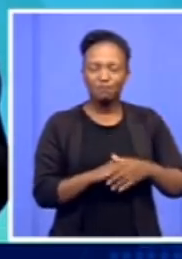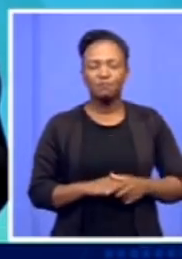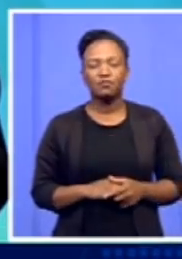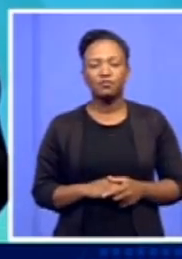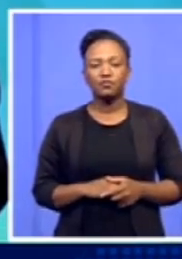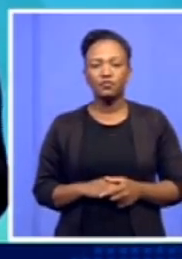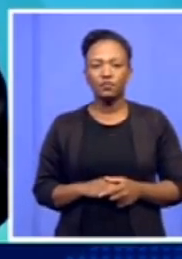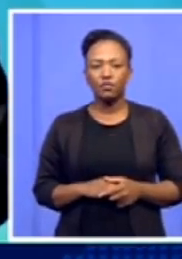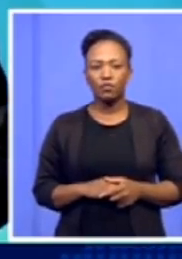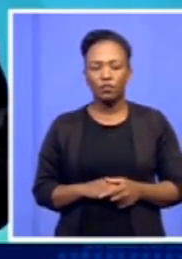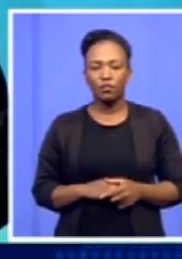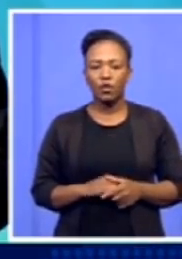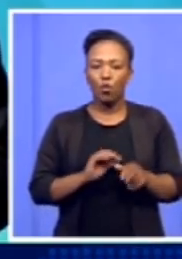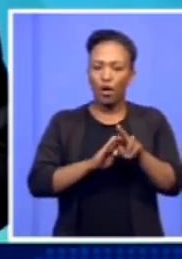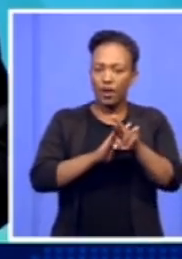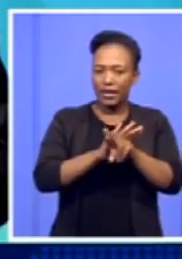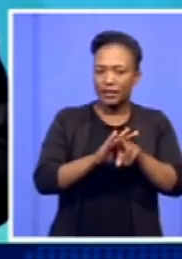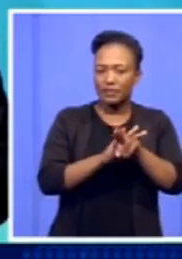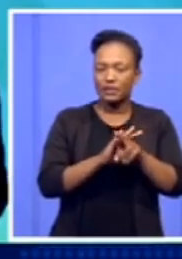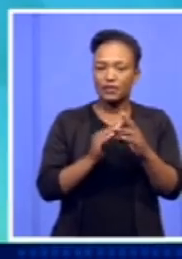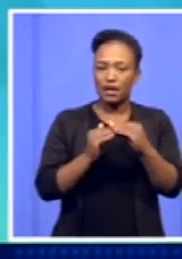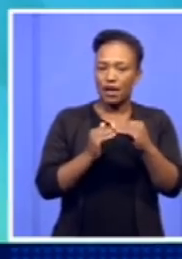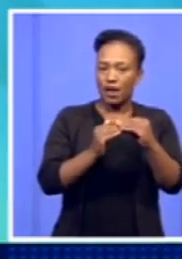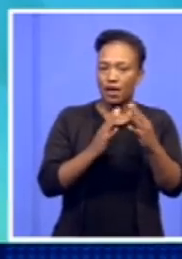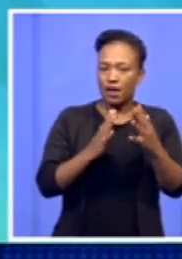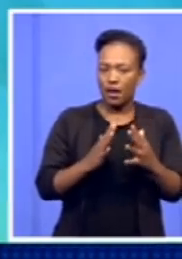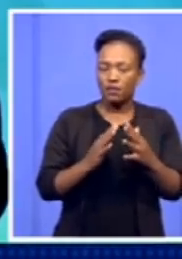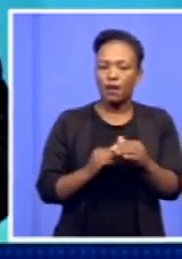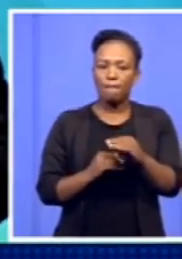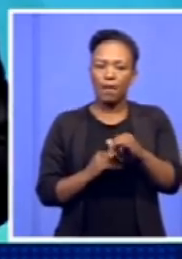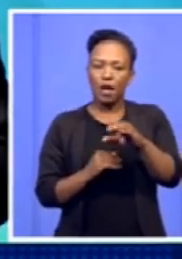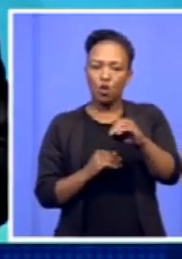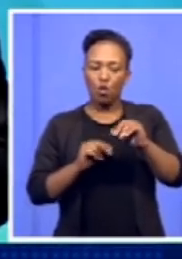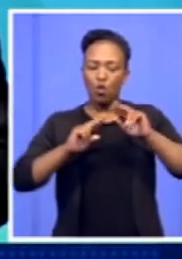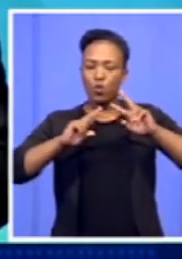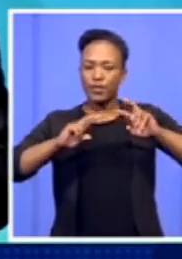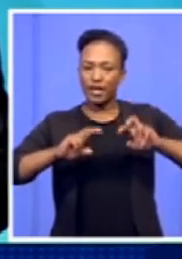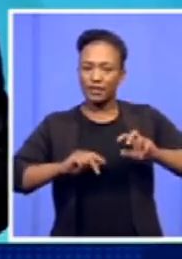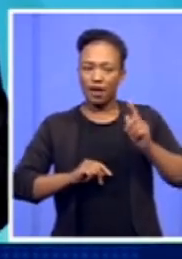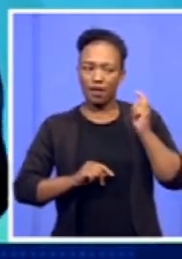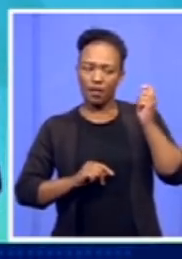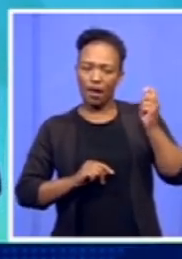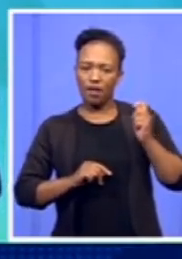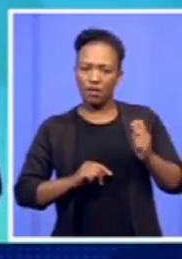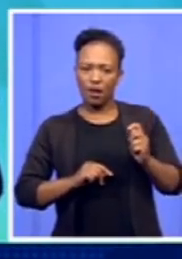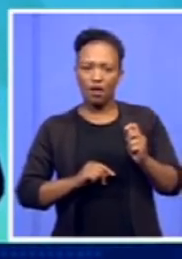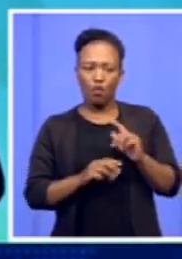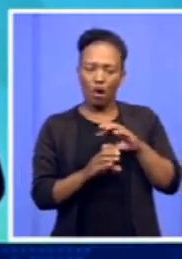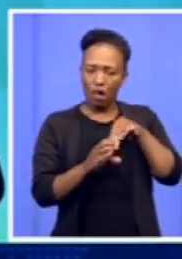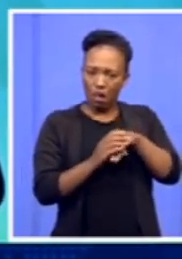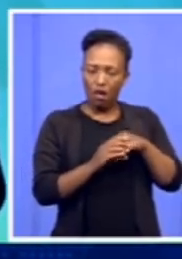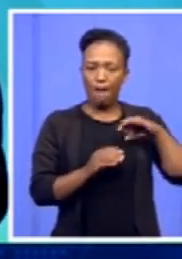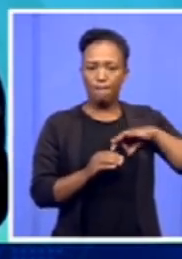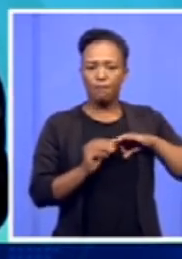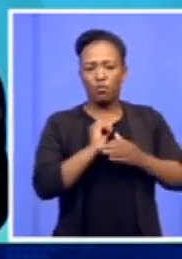leaders also in biomedical research, Kenya is truly honored today to be listed as one of the beneficiary countries of the